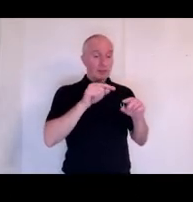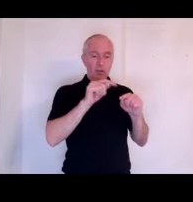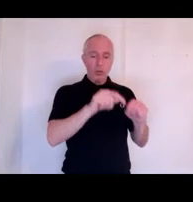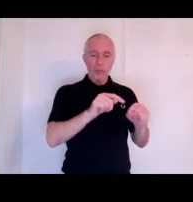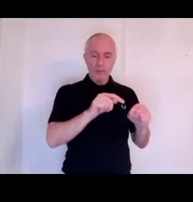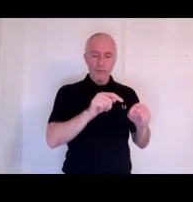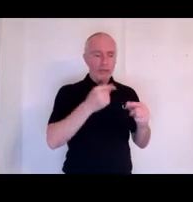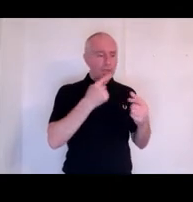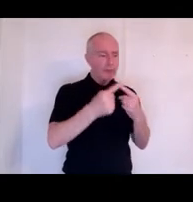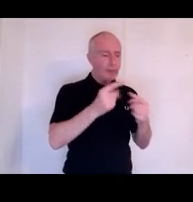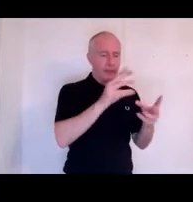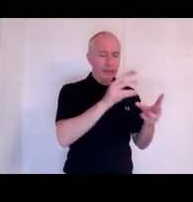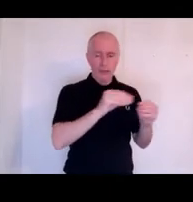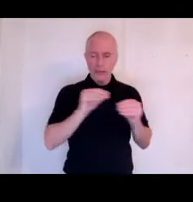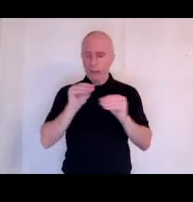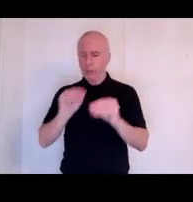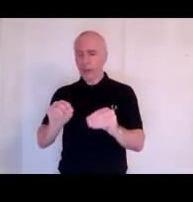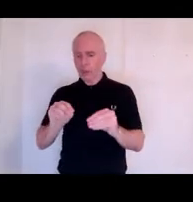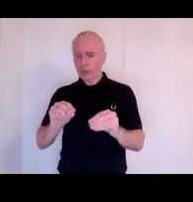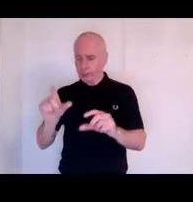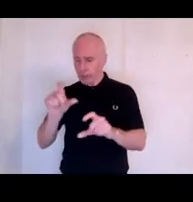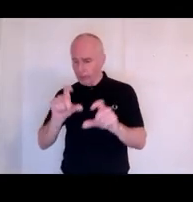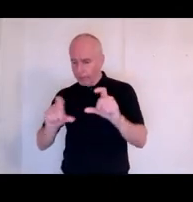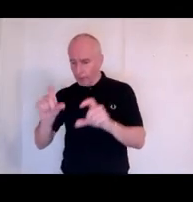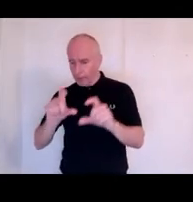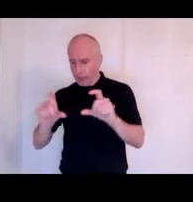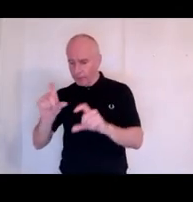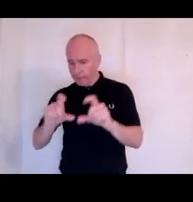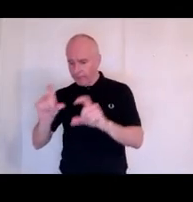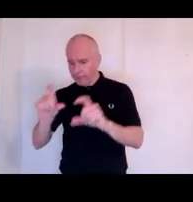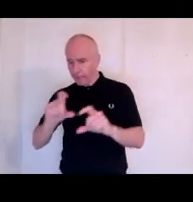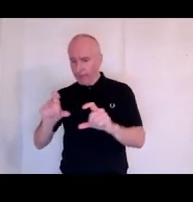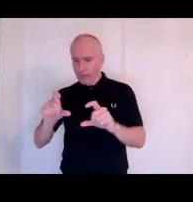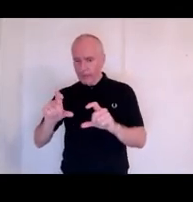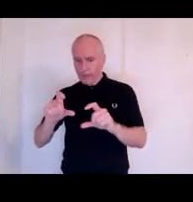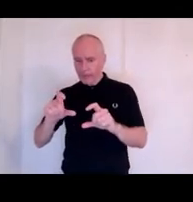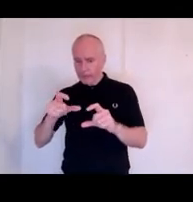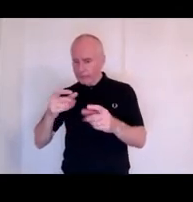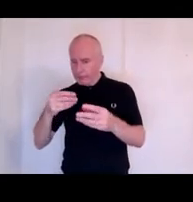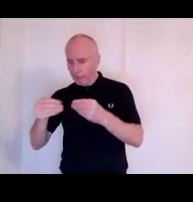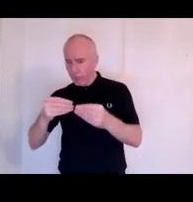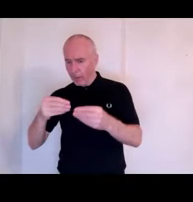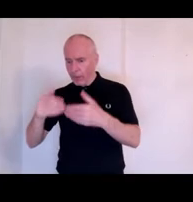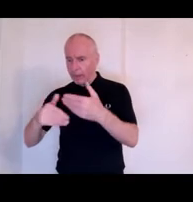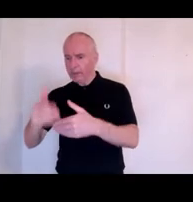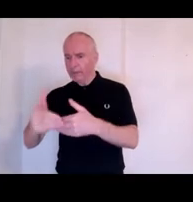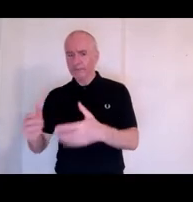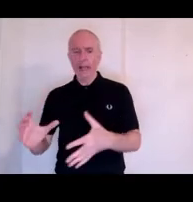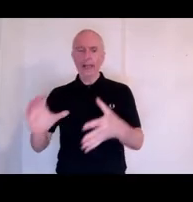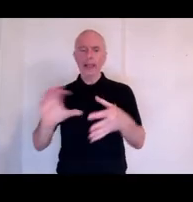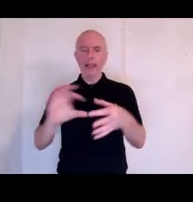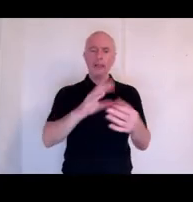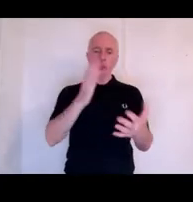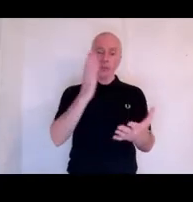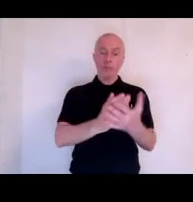processes that allow us to apply stuff in the real world. And that's why I claim tonight